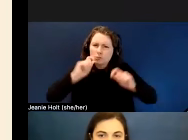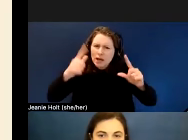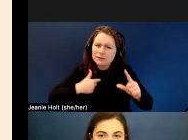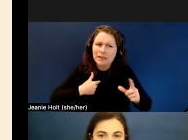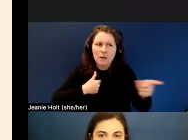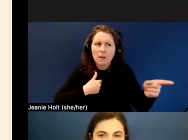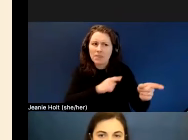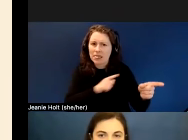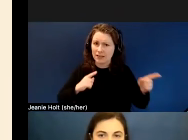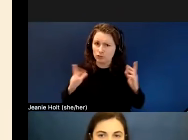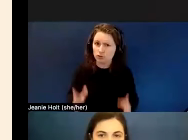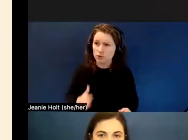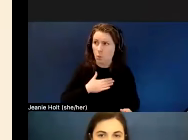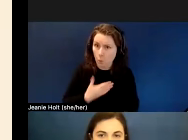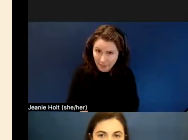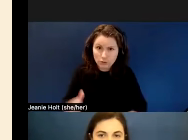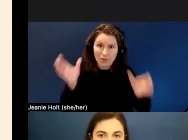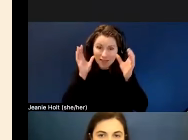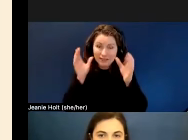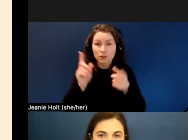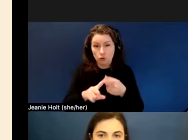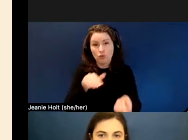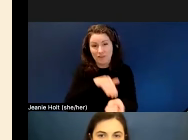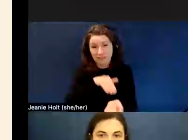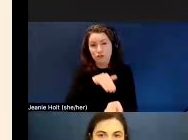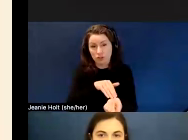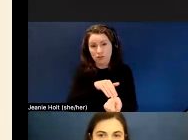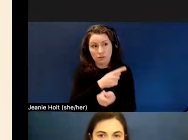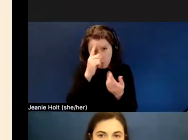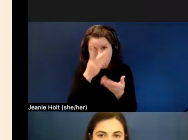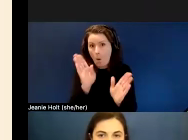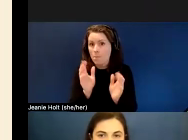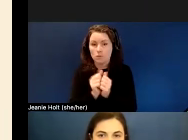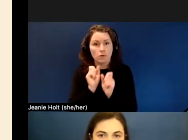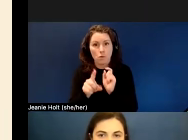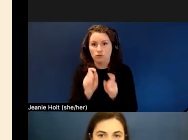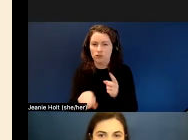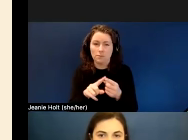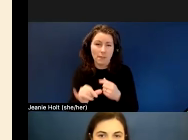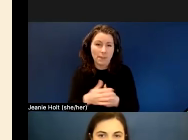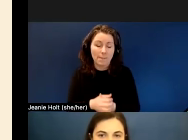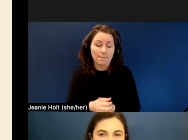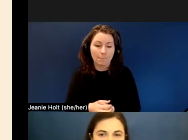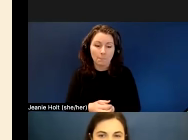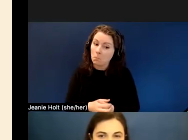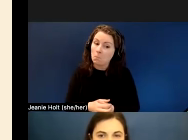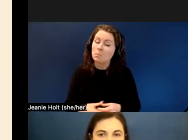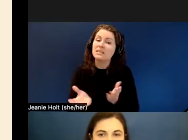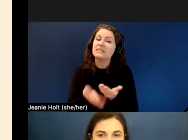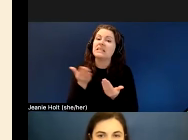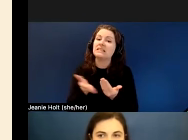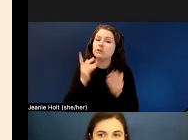legislators are to listen to physicians and how open they are with their questions about that. I think it's easy to expect